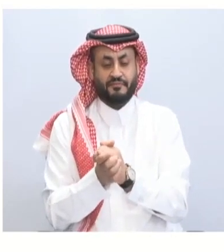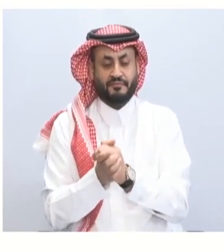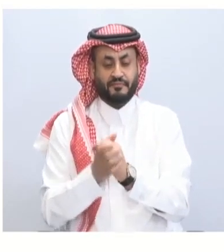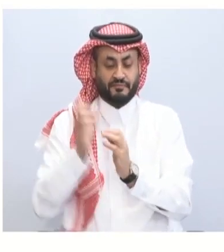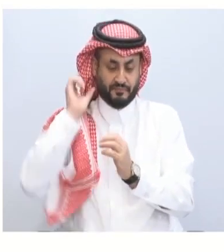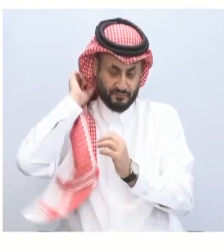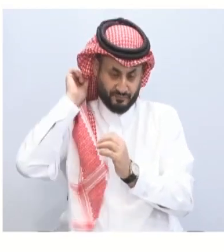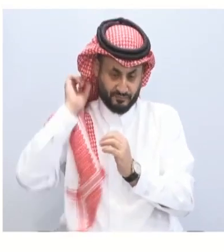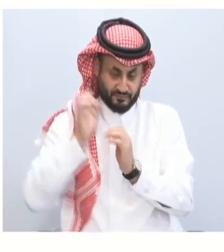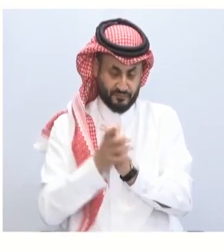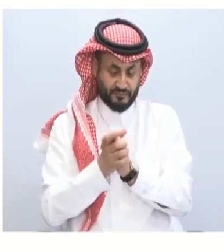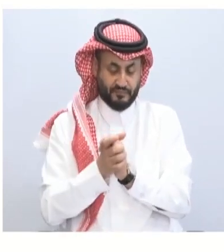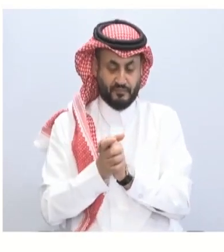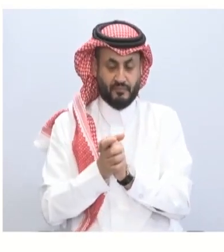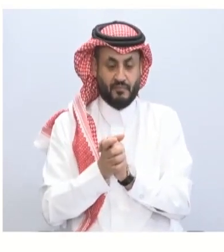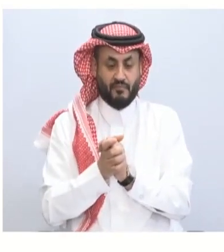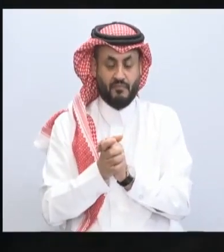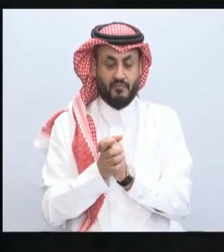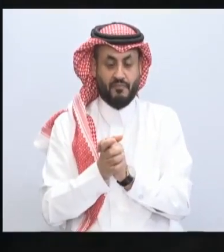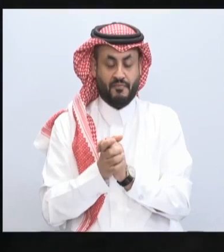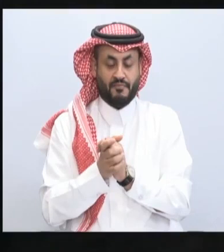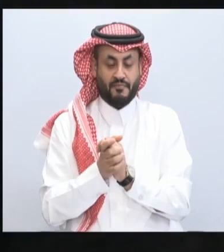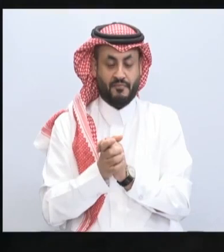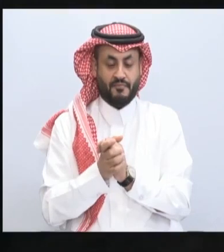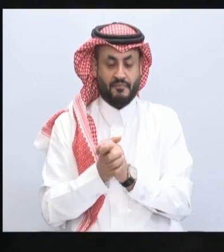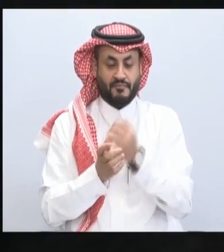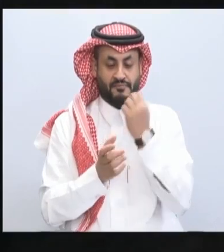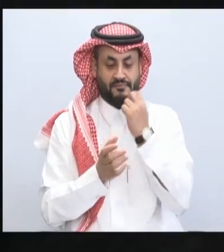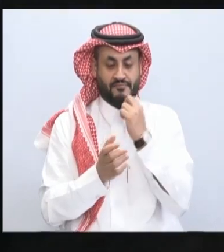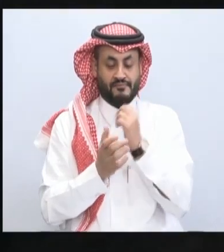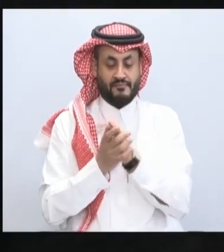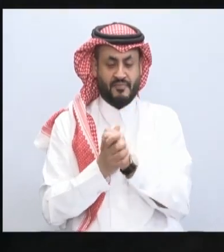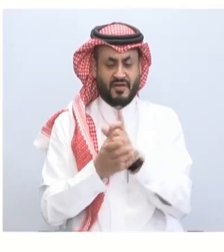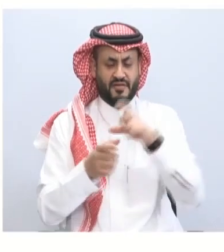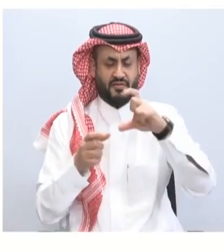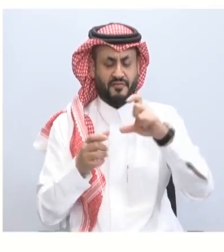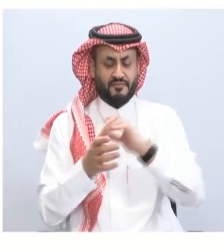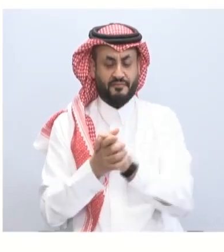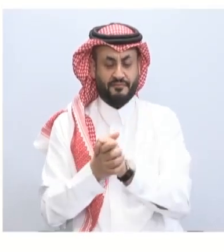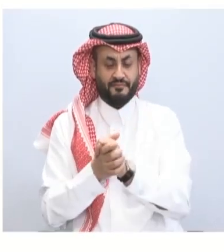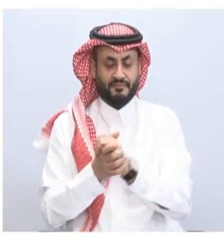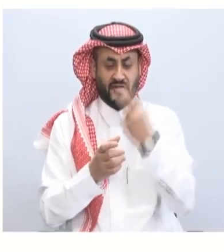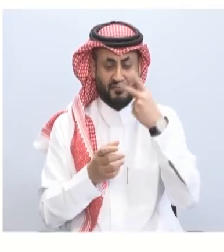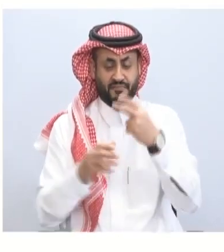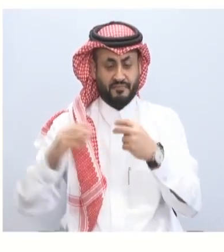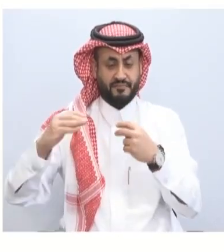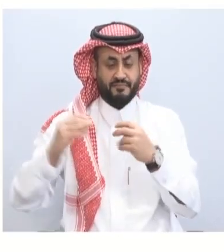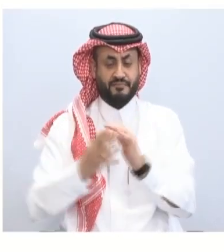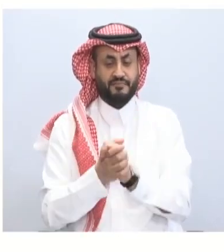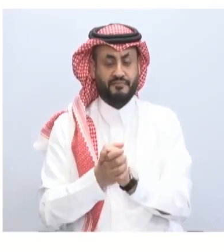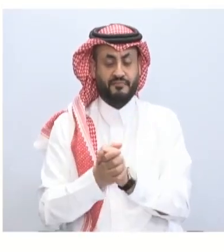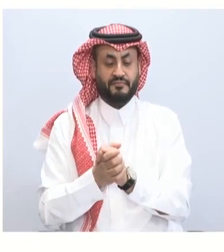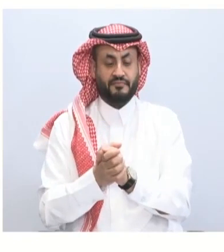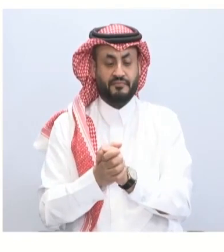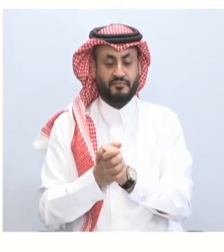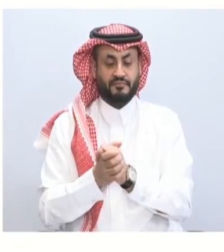had not been able to travel. Okay, so we have here in this short paragraph, we can find the answer to make